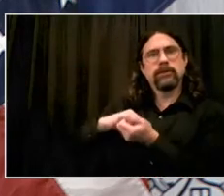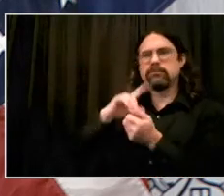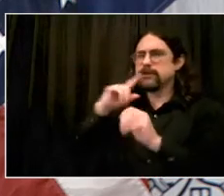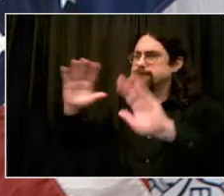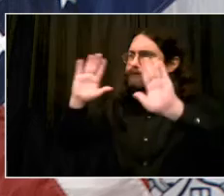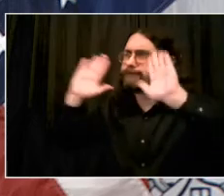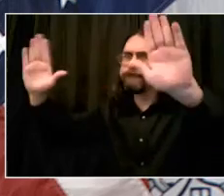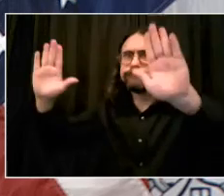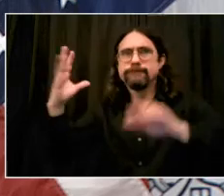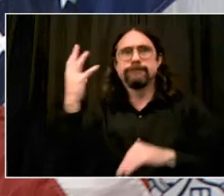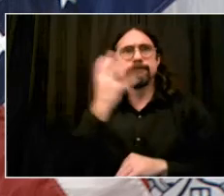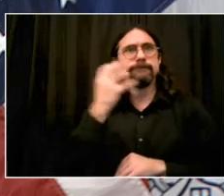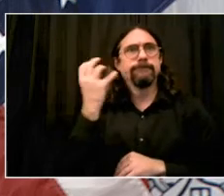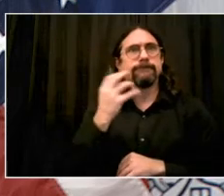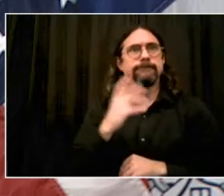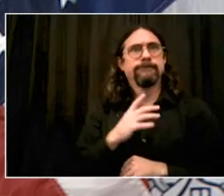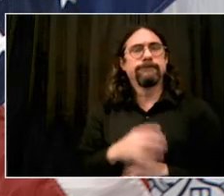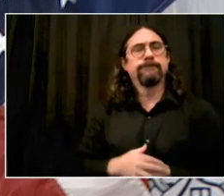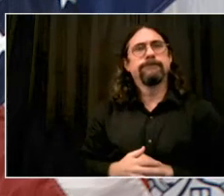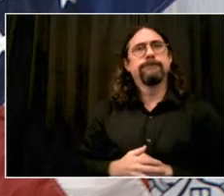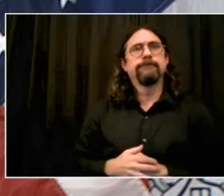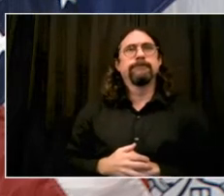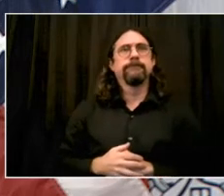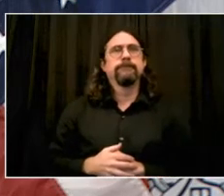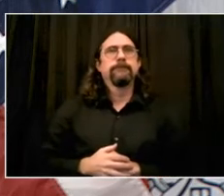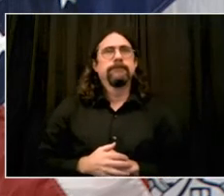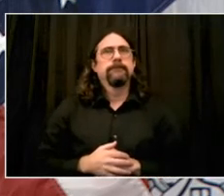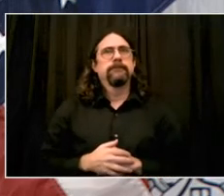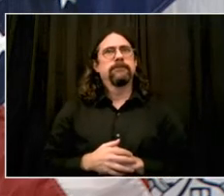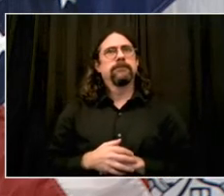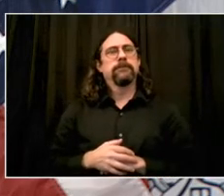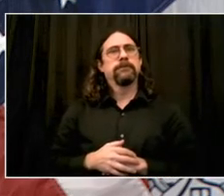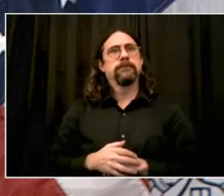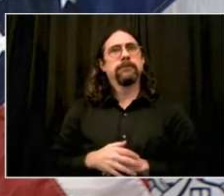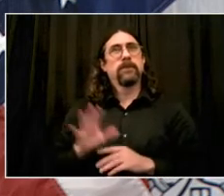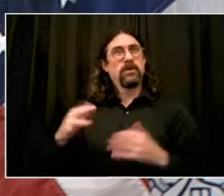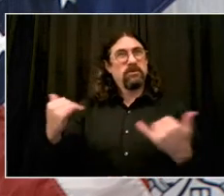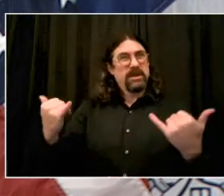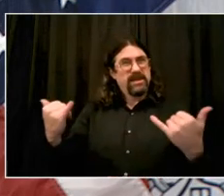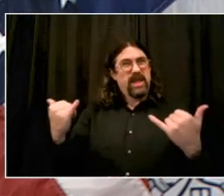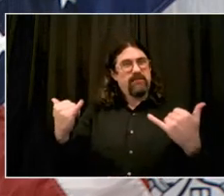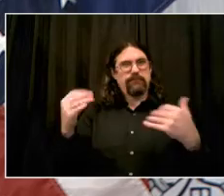are hanging in the balance, stores are hanging in the balance, and it's a chance to get that employee ownership